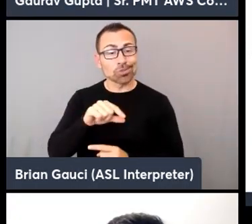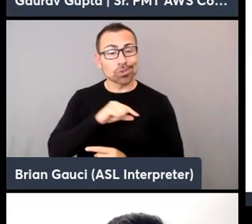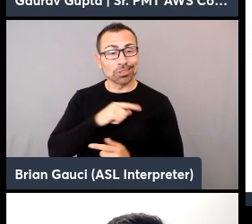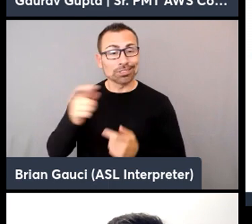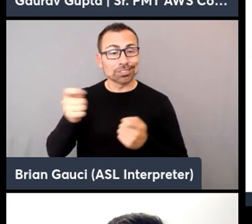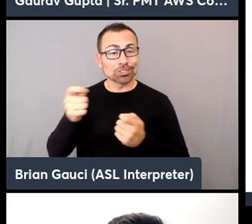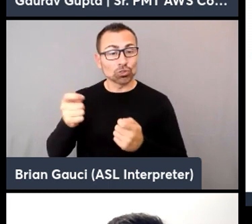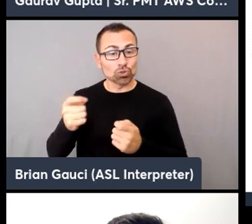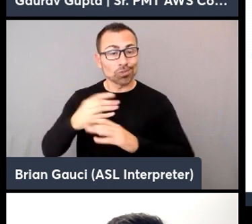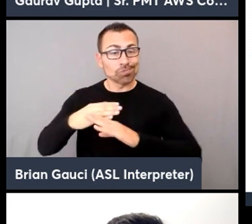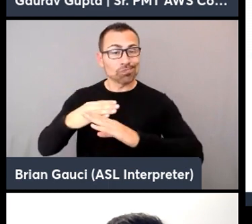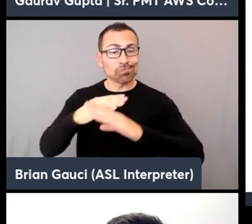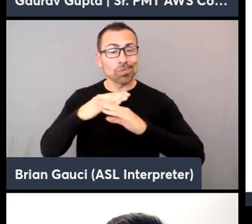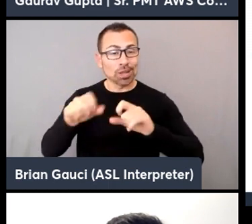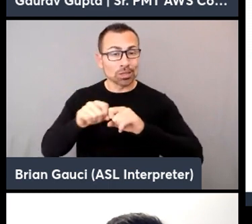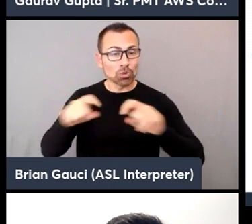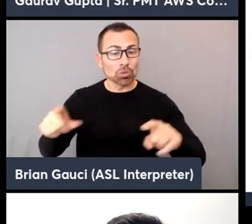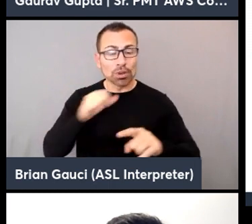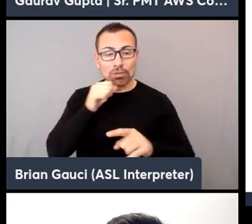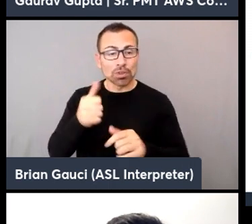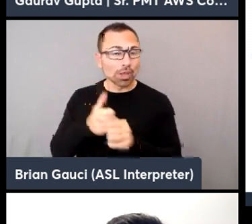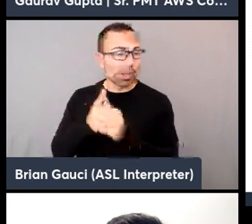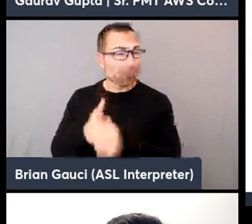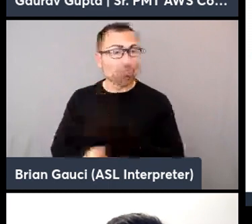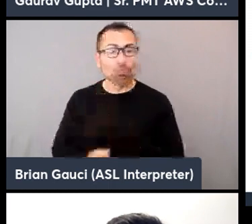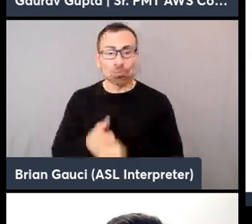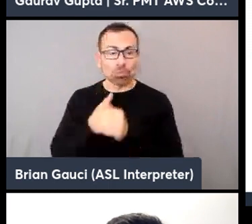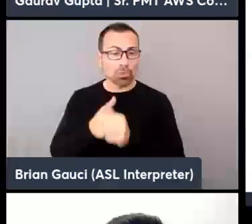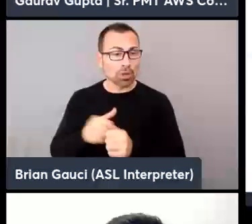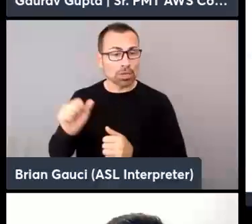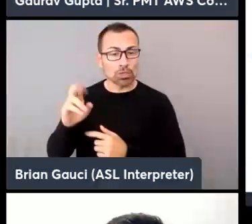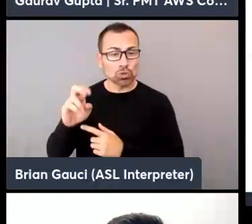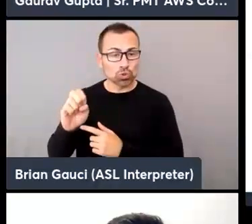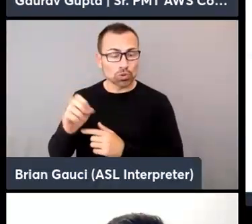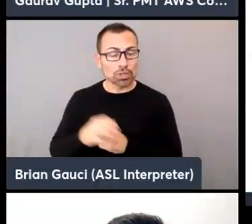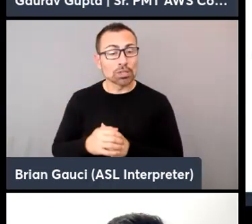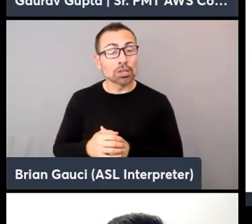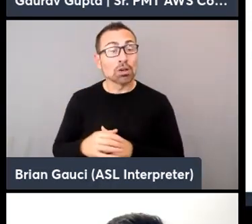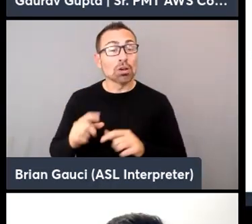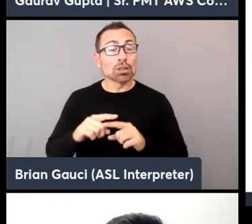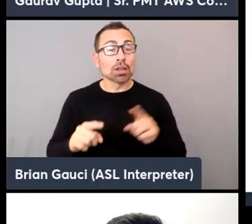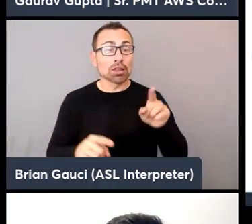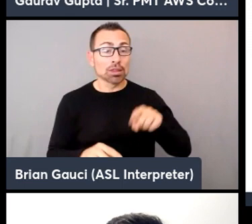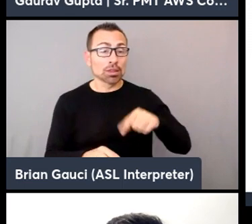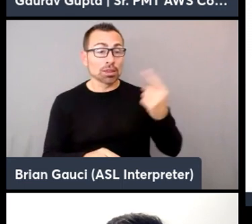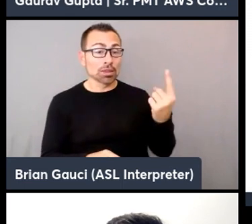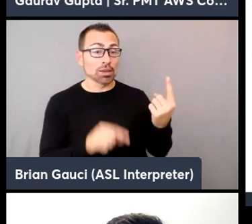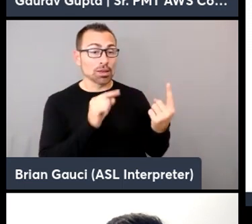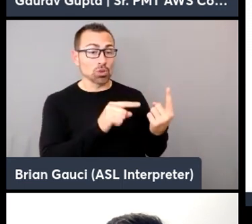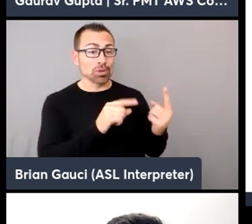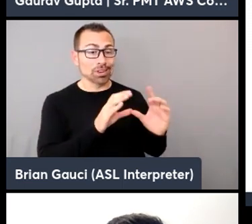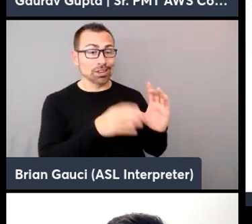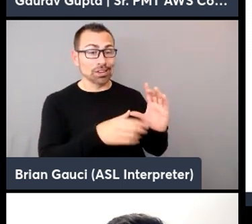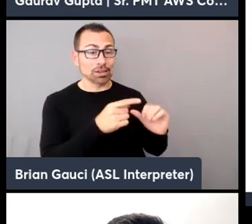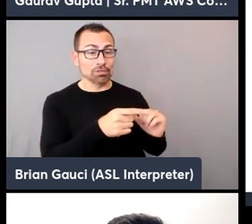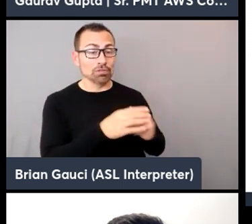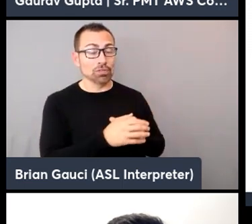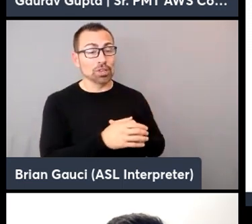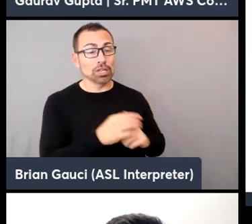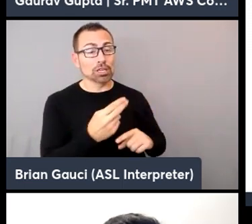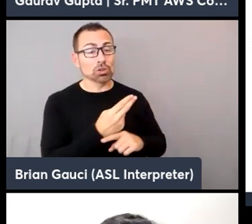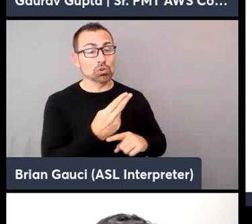block deployment of non-compliant resources at scale. Whereas for config's feature utilizes